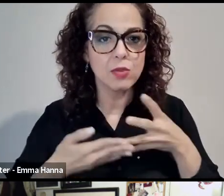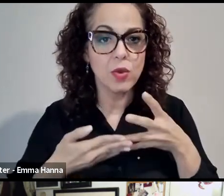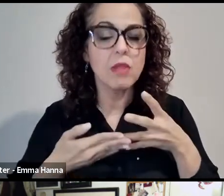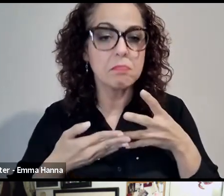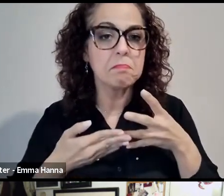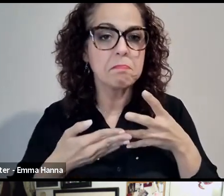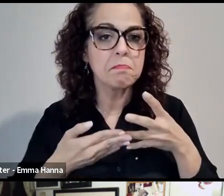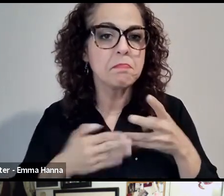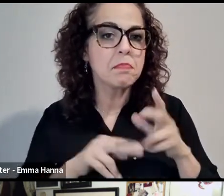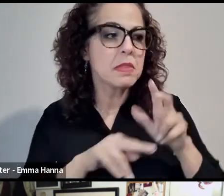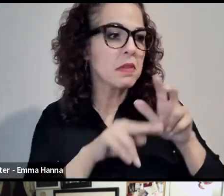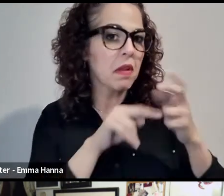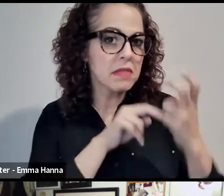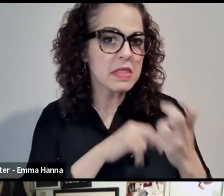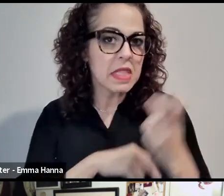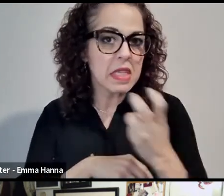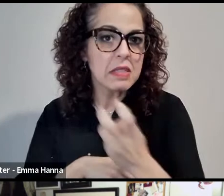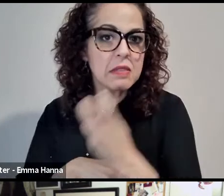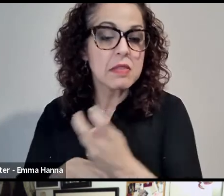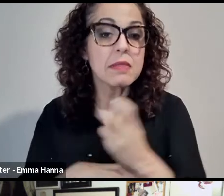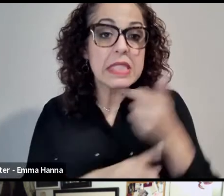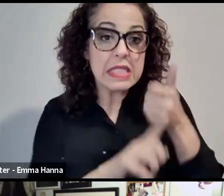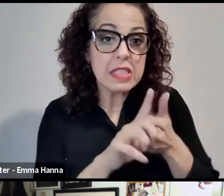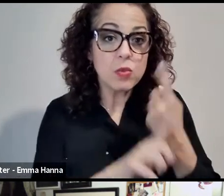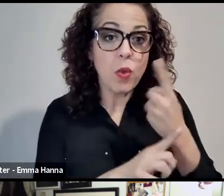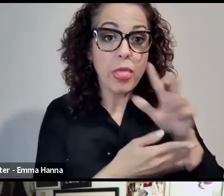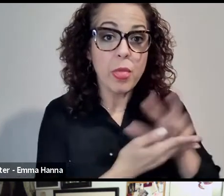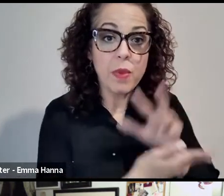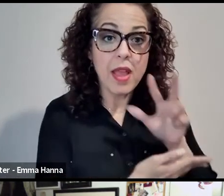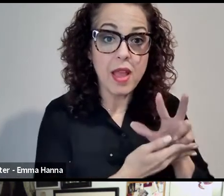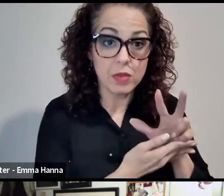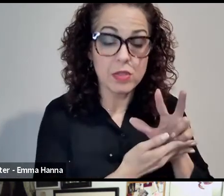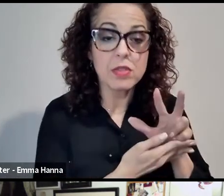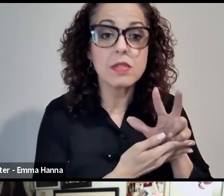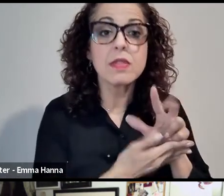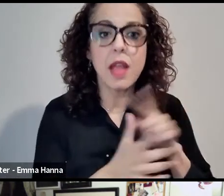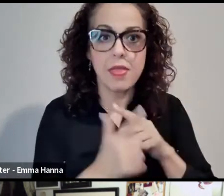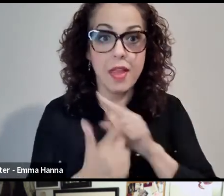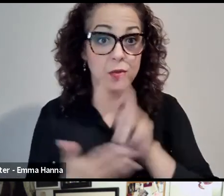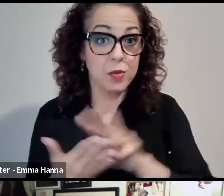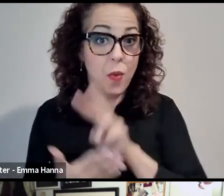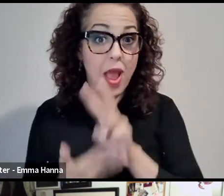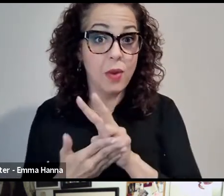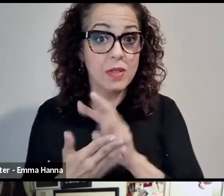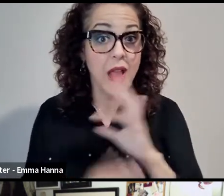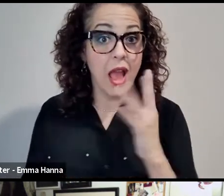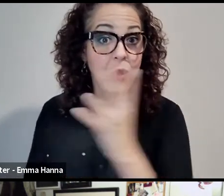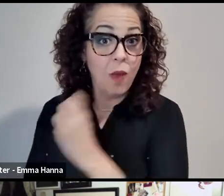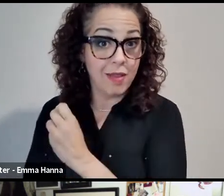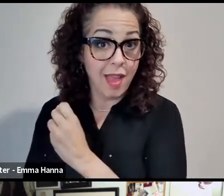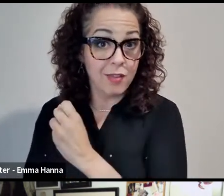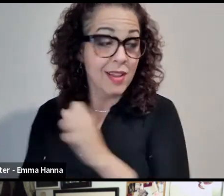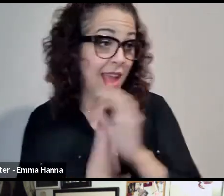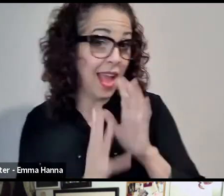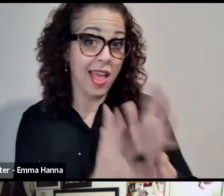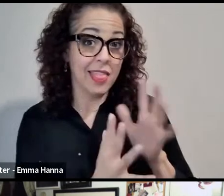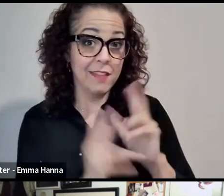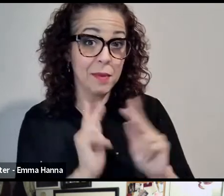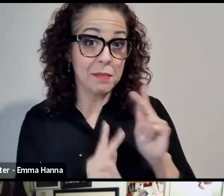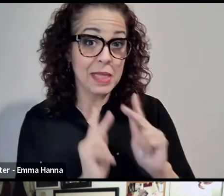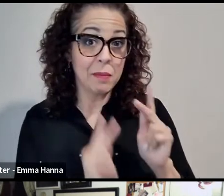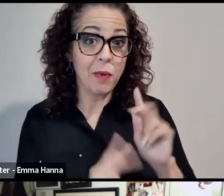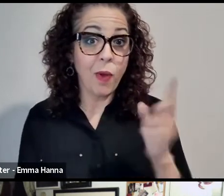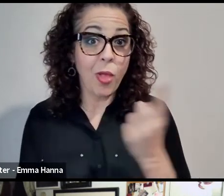one's 3 hours. And then at 2 hours, I walk out and I leave people completely alone in my